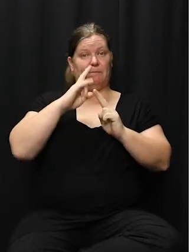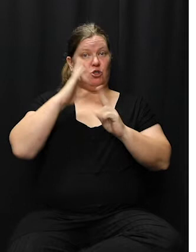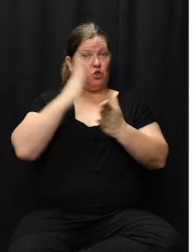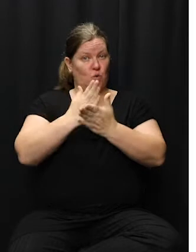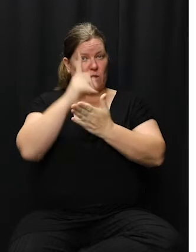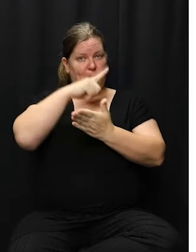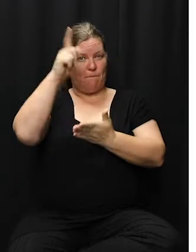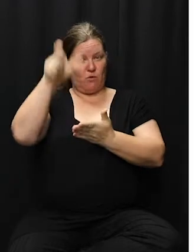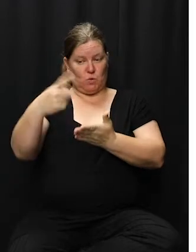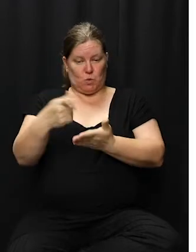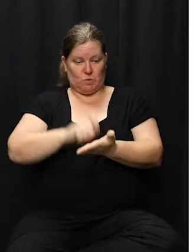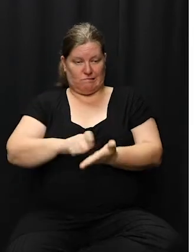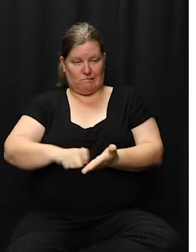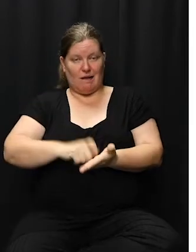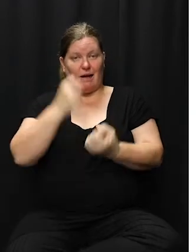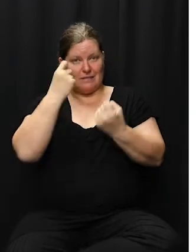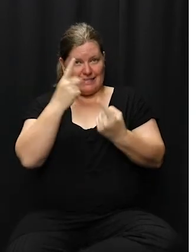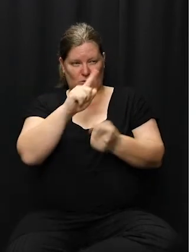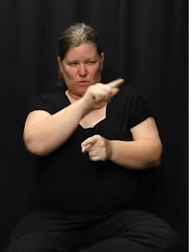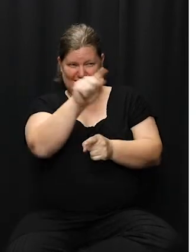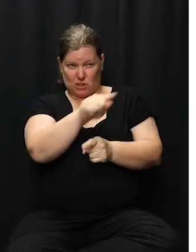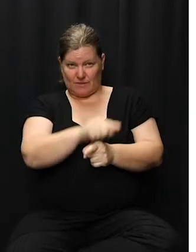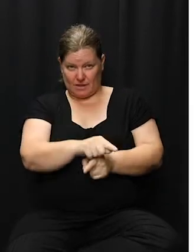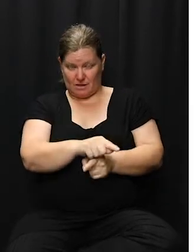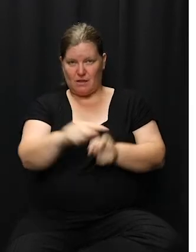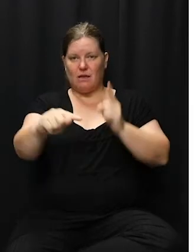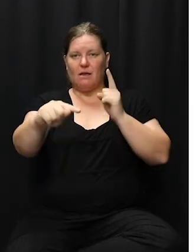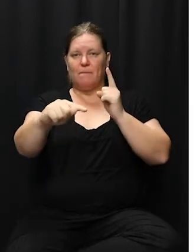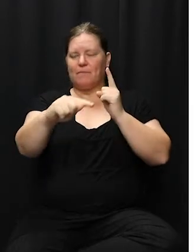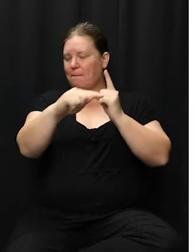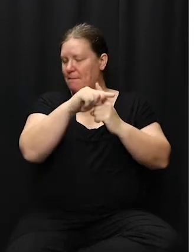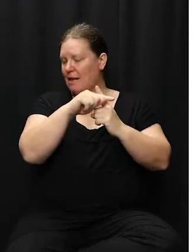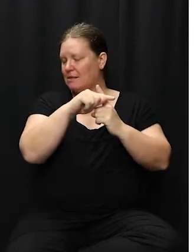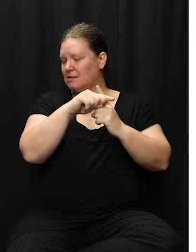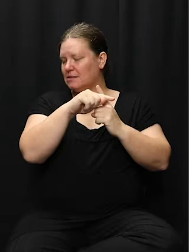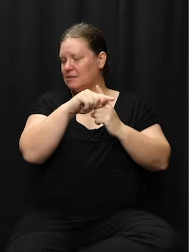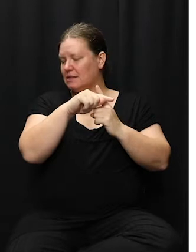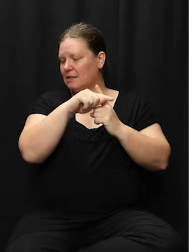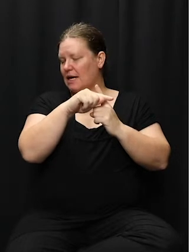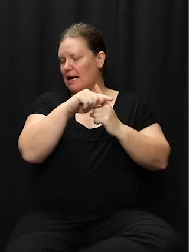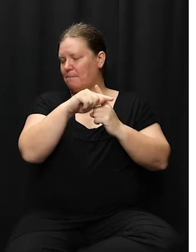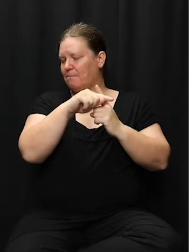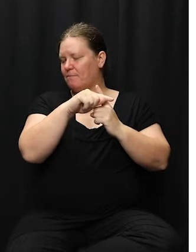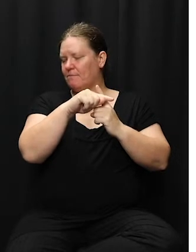You definitely need to have the person doing the checklist has to be skilled at sign language to be able to recognise the things.